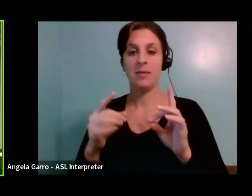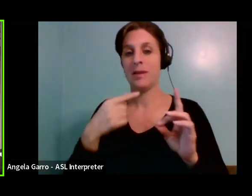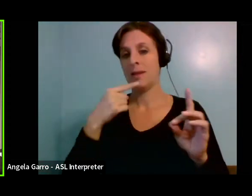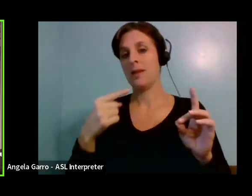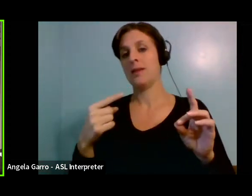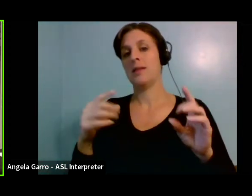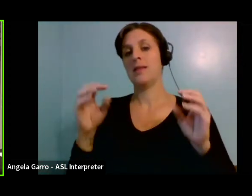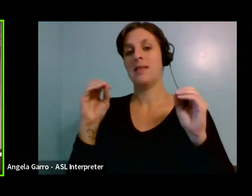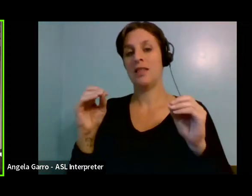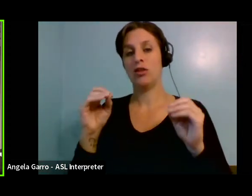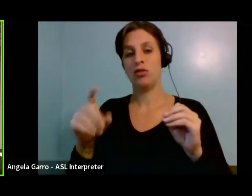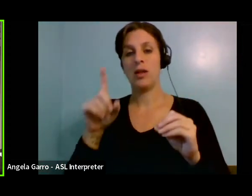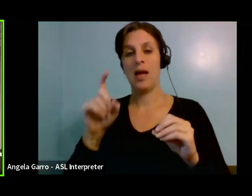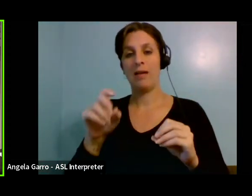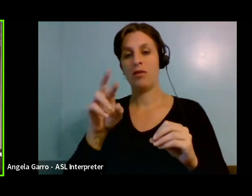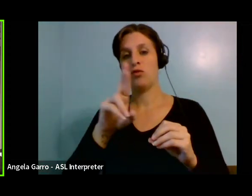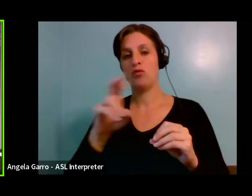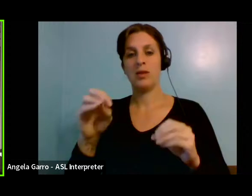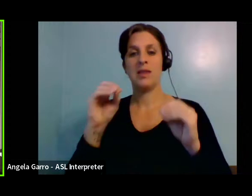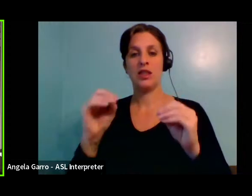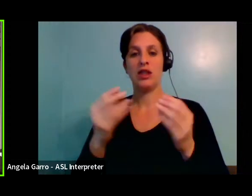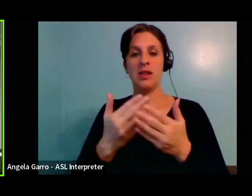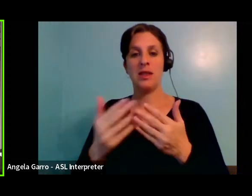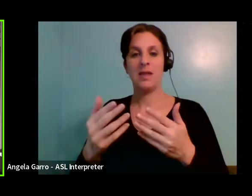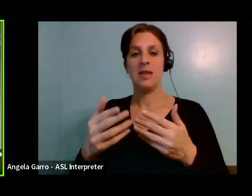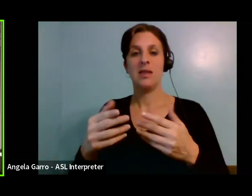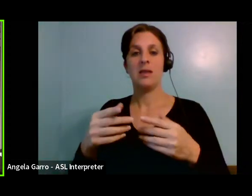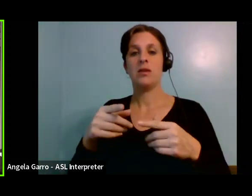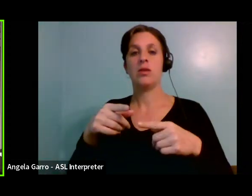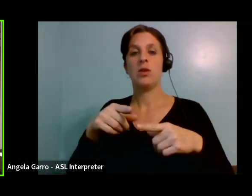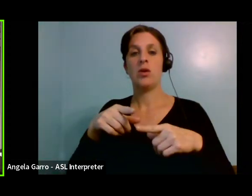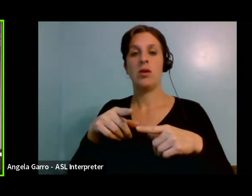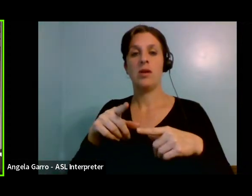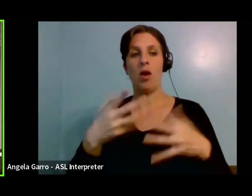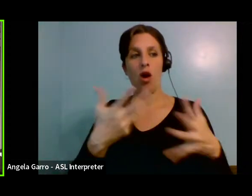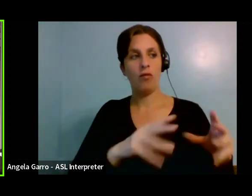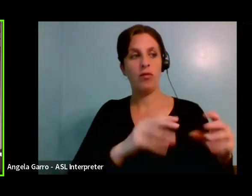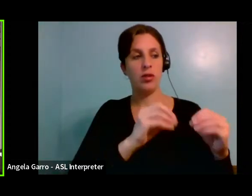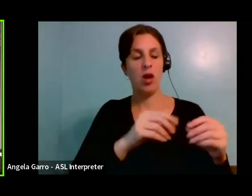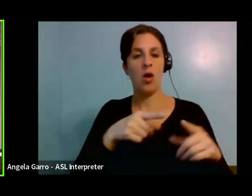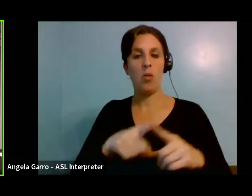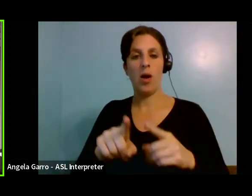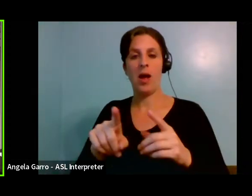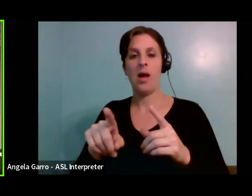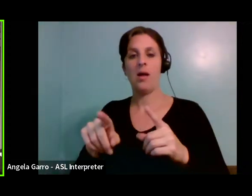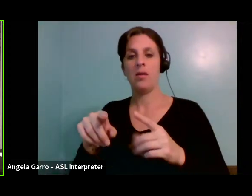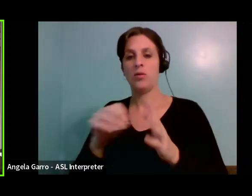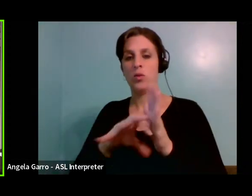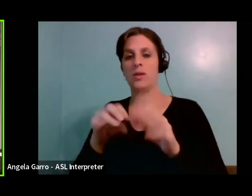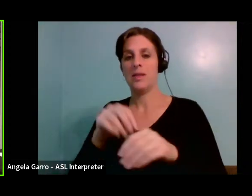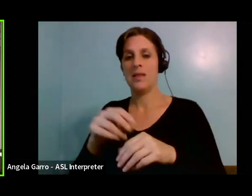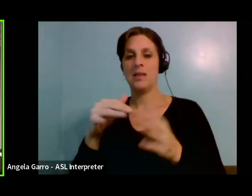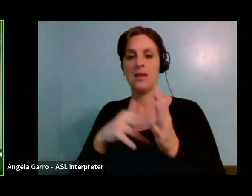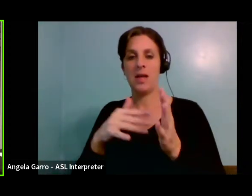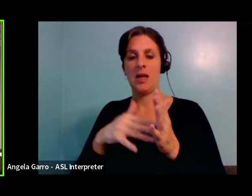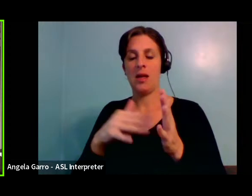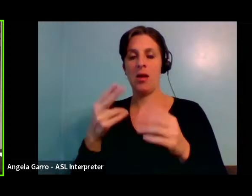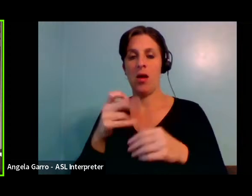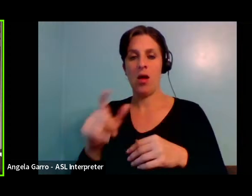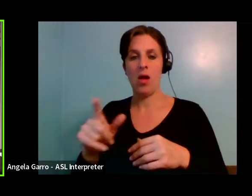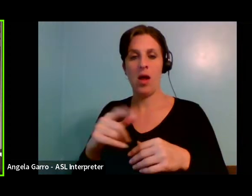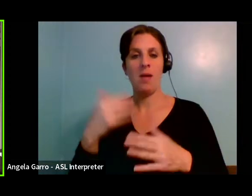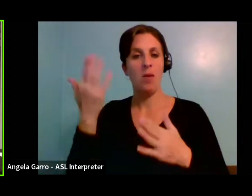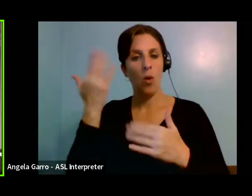says teachers have to reteach things that were taught while students were in study hall. So I was hoping that the study hall that